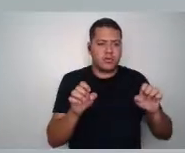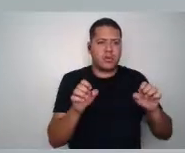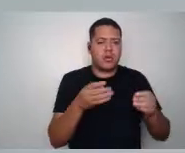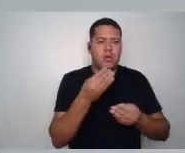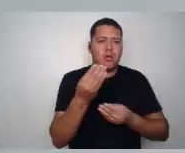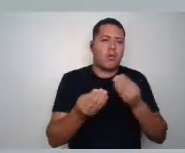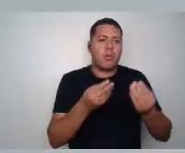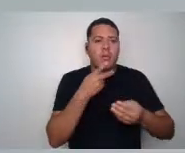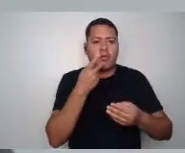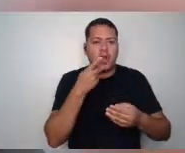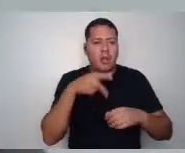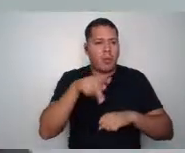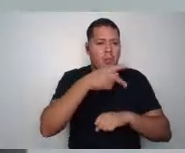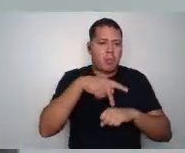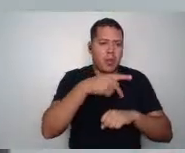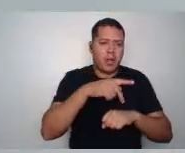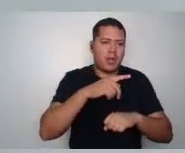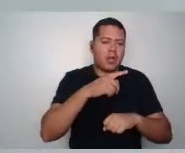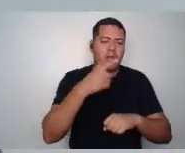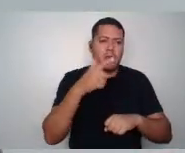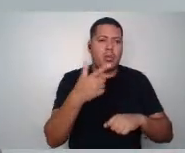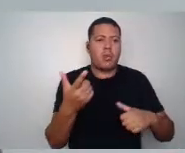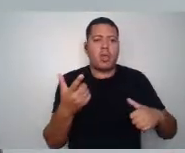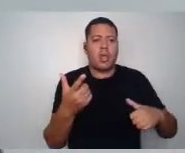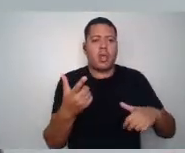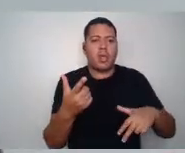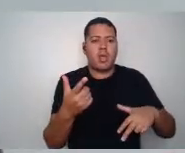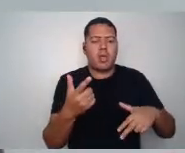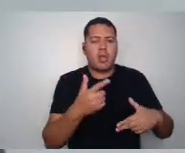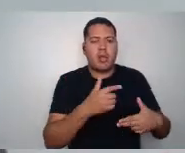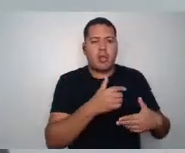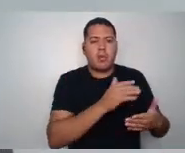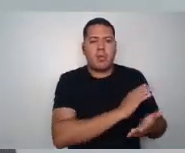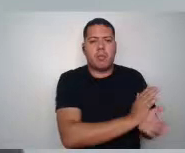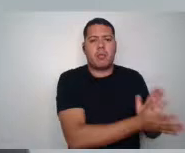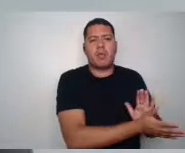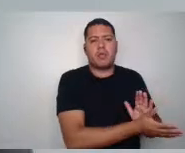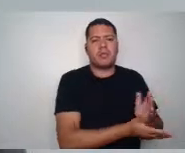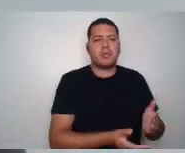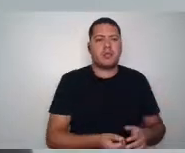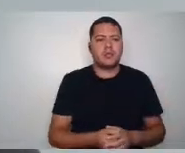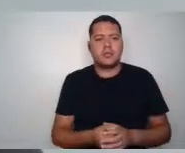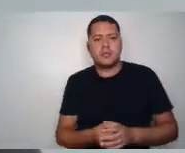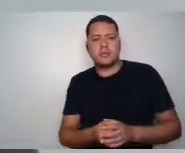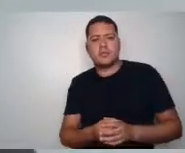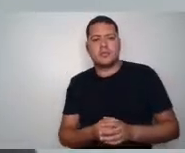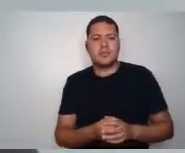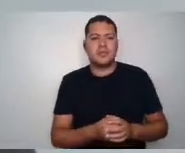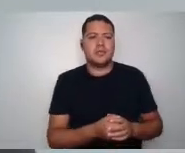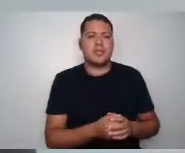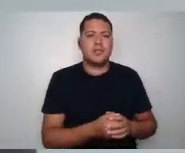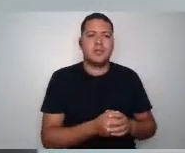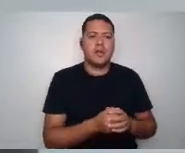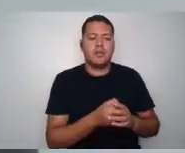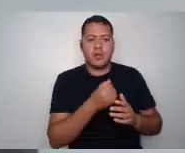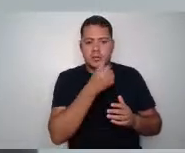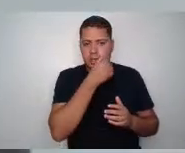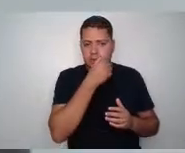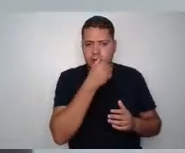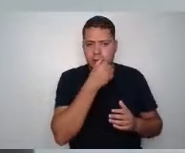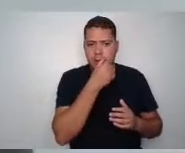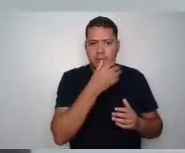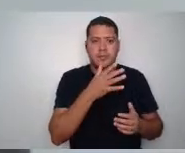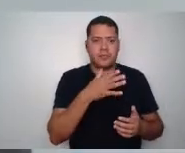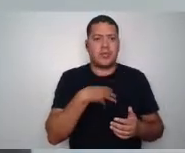racism, how can you not say that it's a homophobic country? If we have seen this,